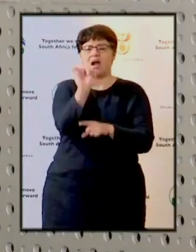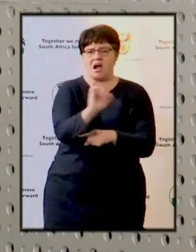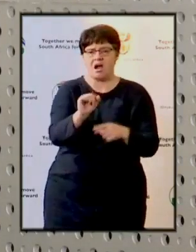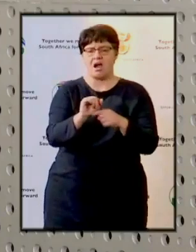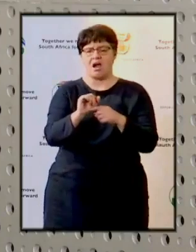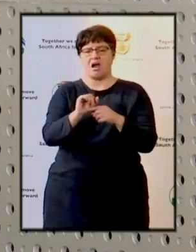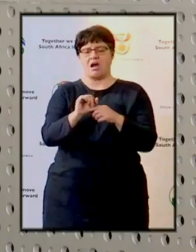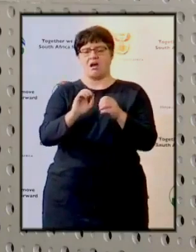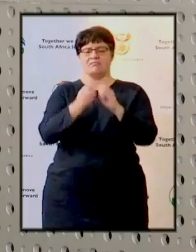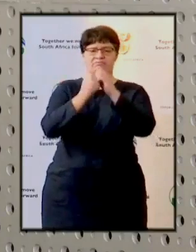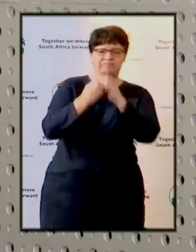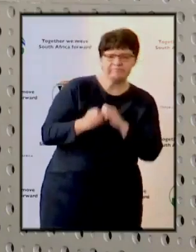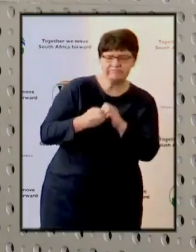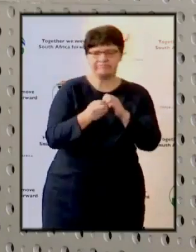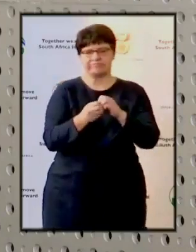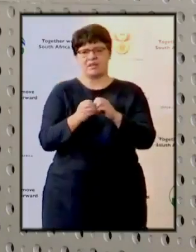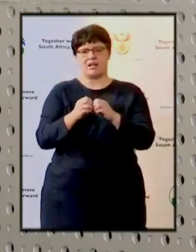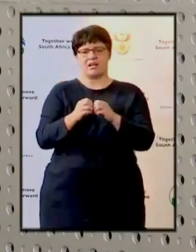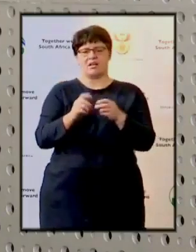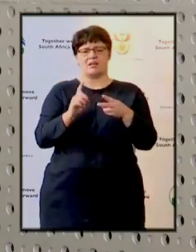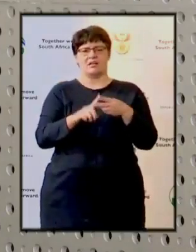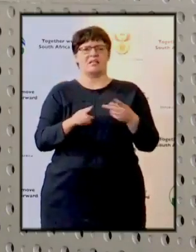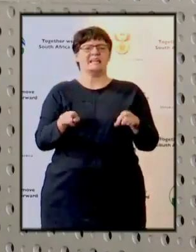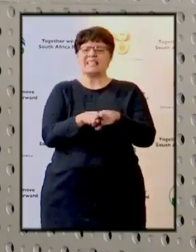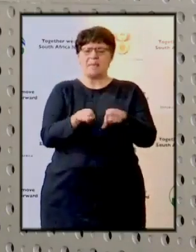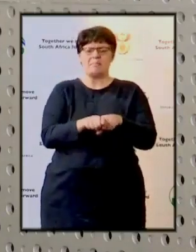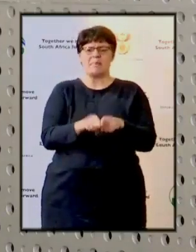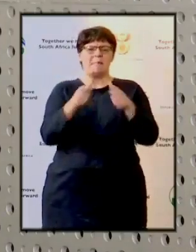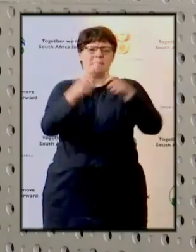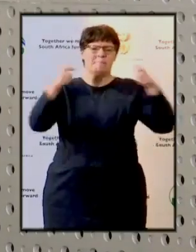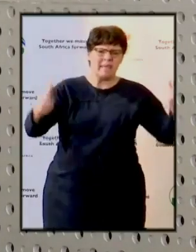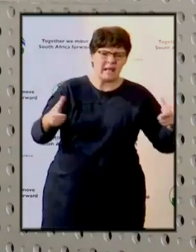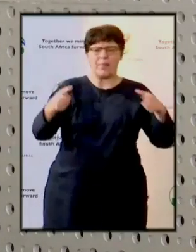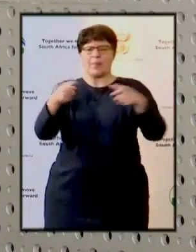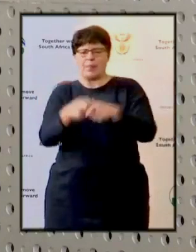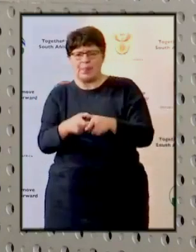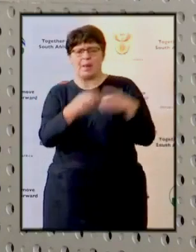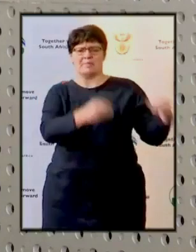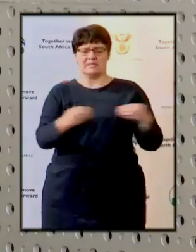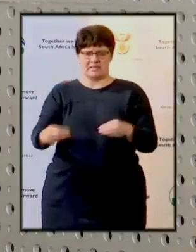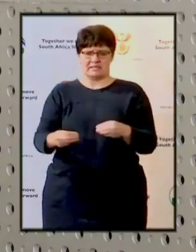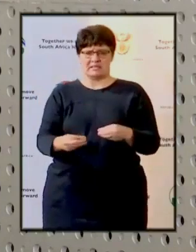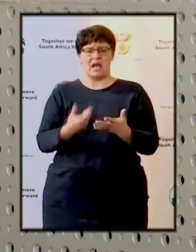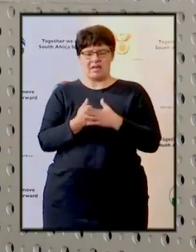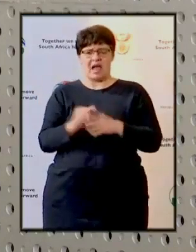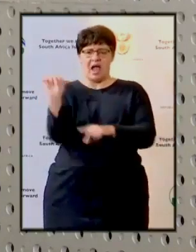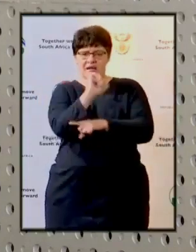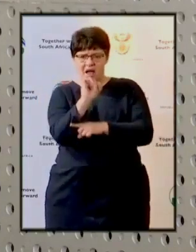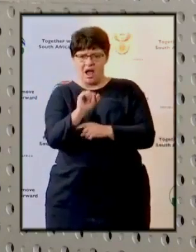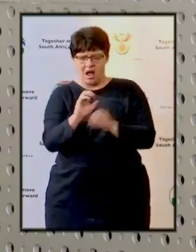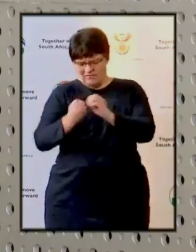manufacturing value chain. And this will include small and medium enterprises who produce the components that go into the